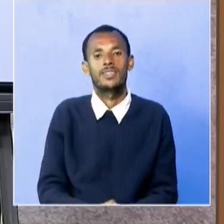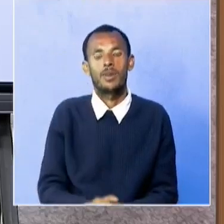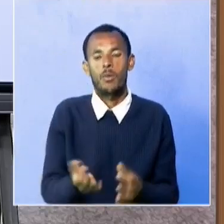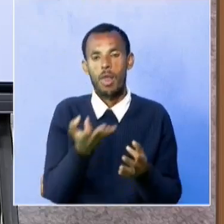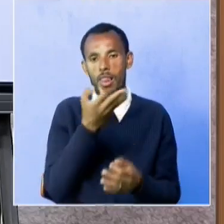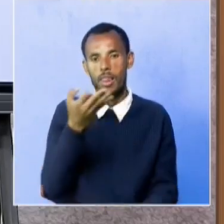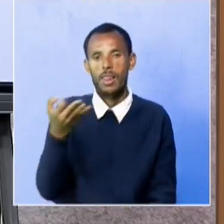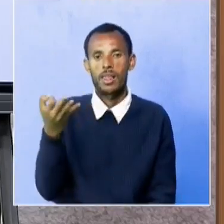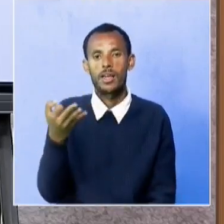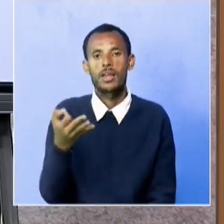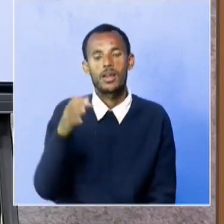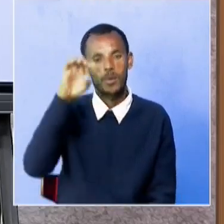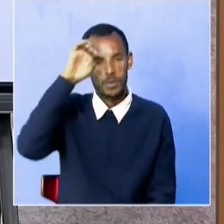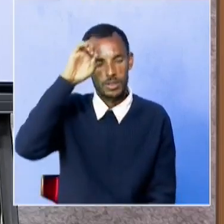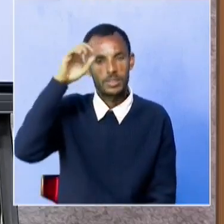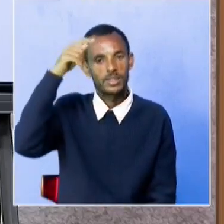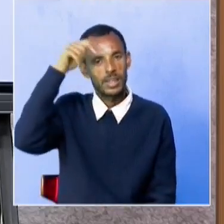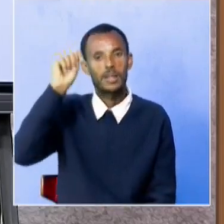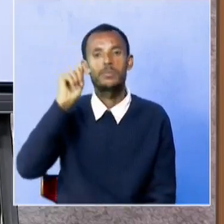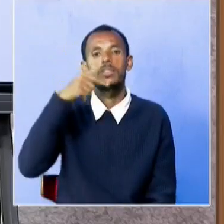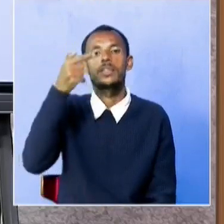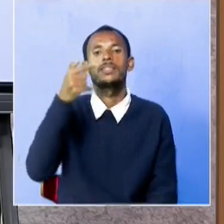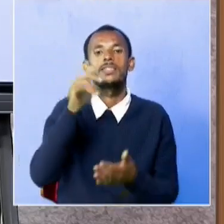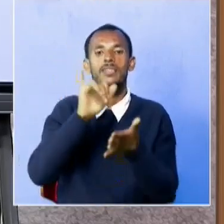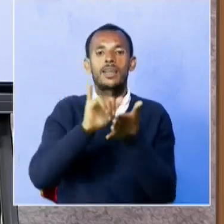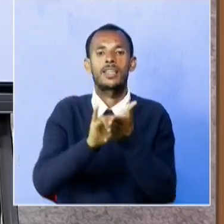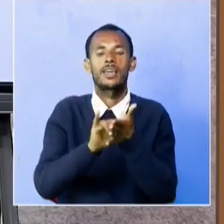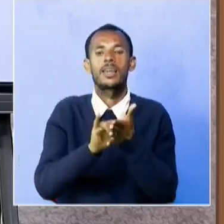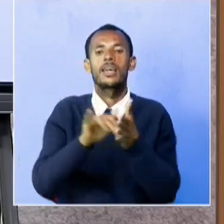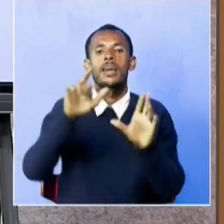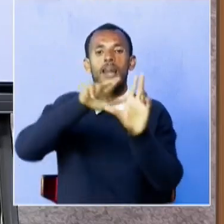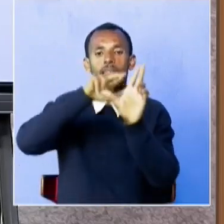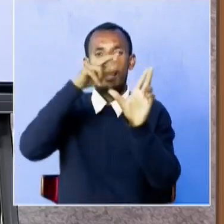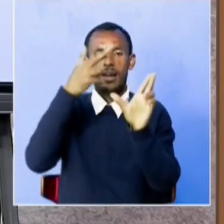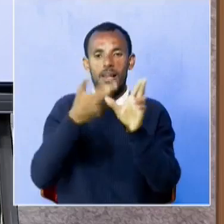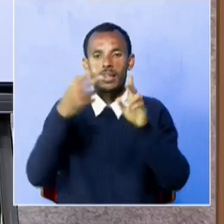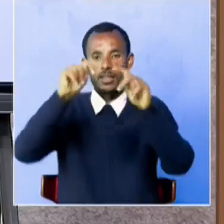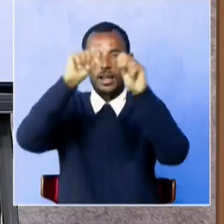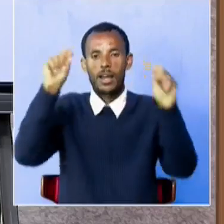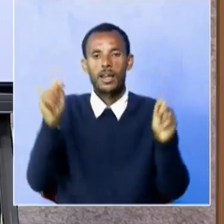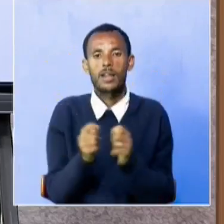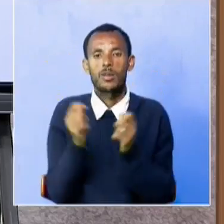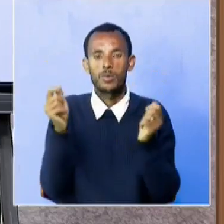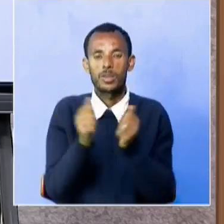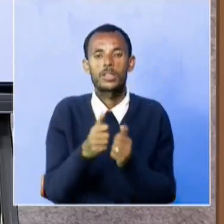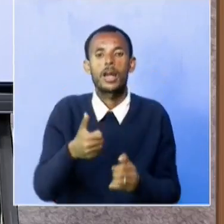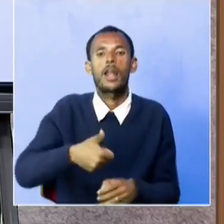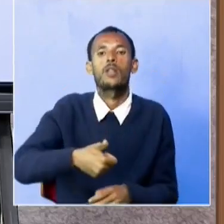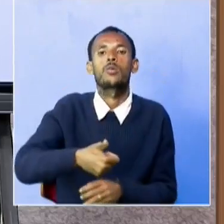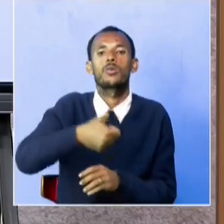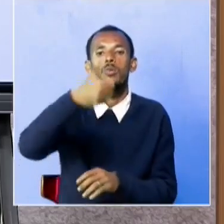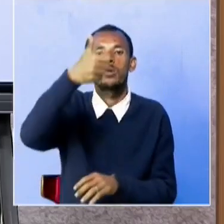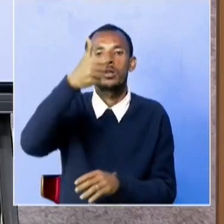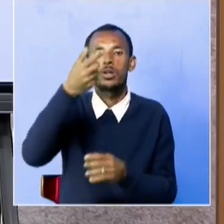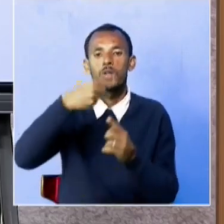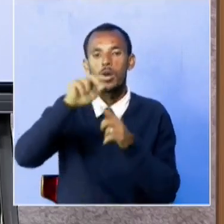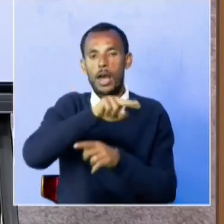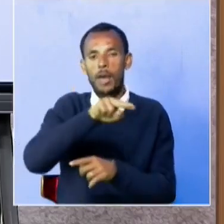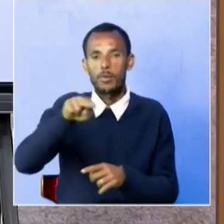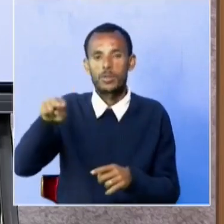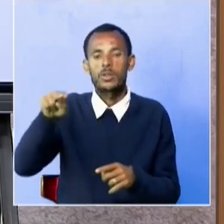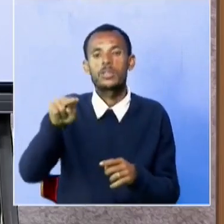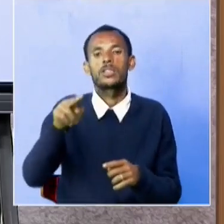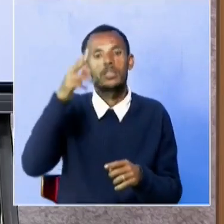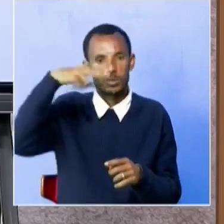Well, Euclid's theorem states that in a right-angled triangle with an altitude to the hypotenuse, the